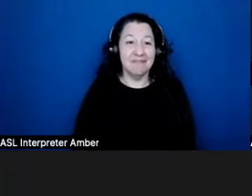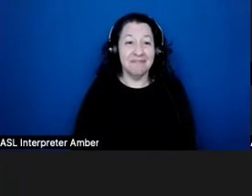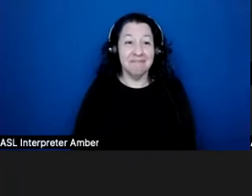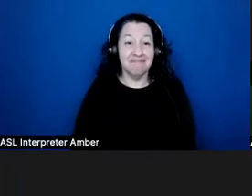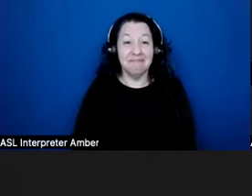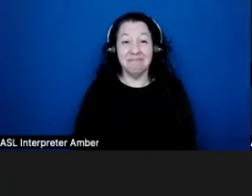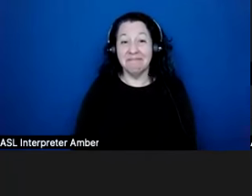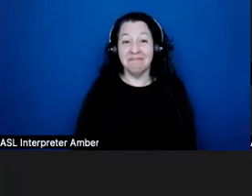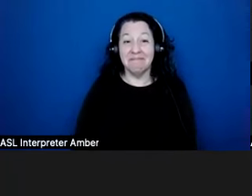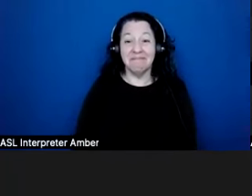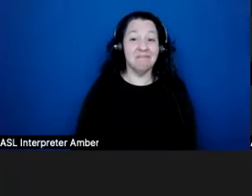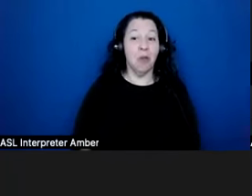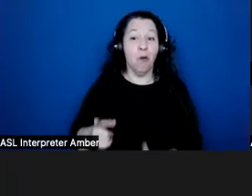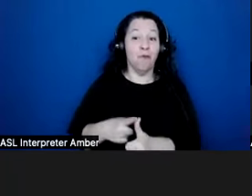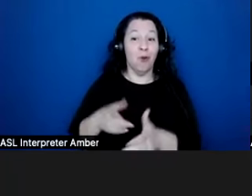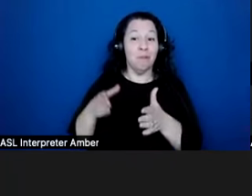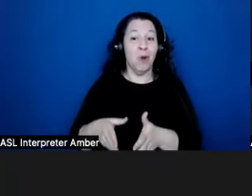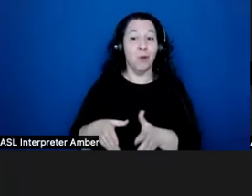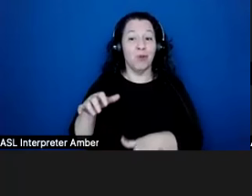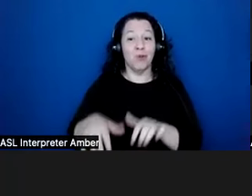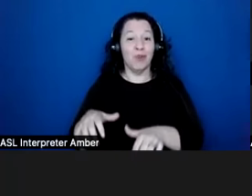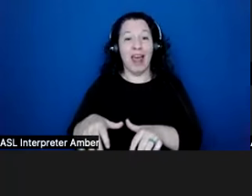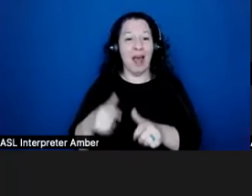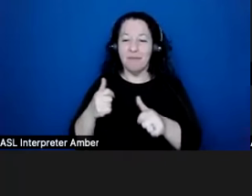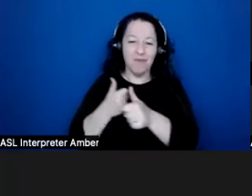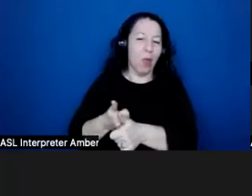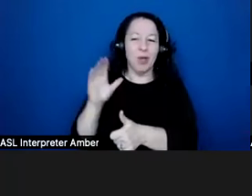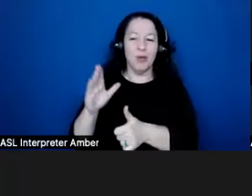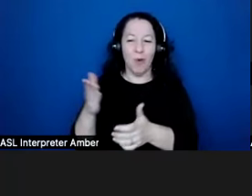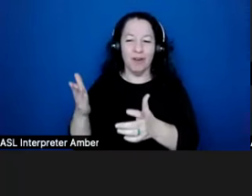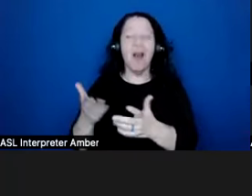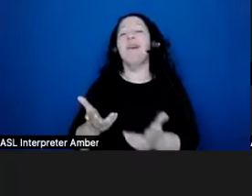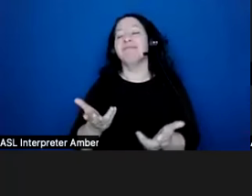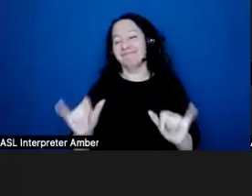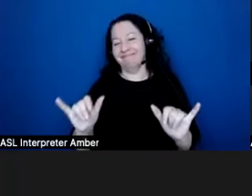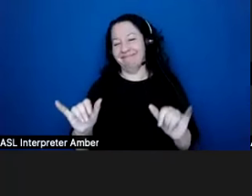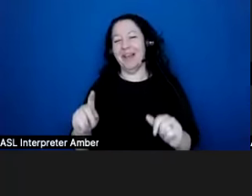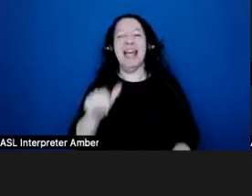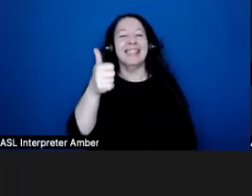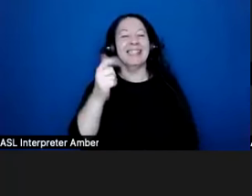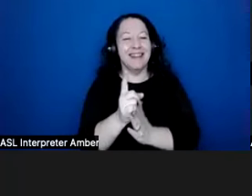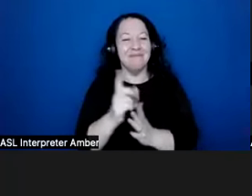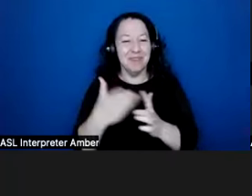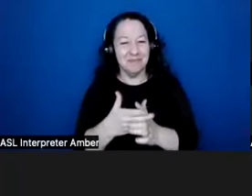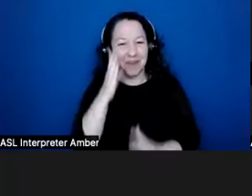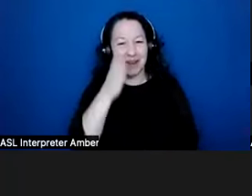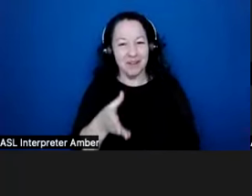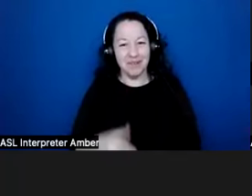First person in chat, I'm gonna follow your instruction. Break. Okay, let's take a 10-minute break,